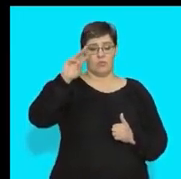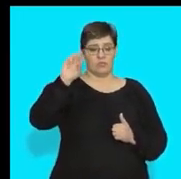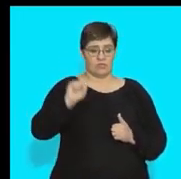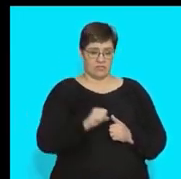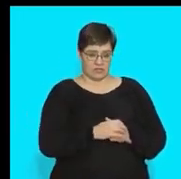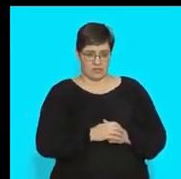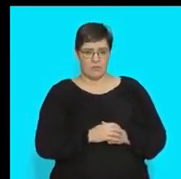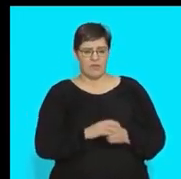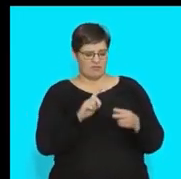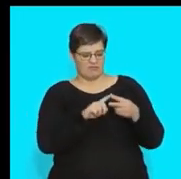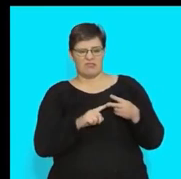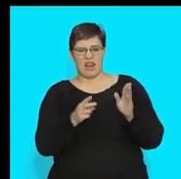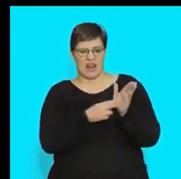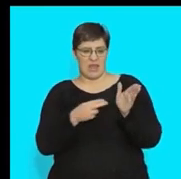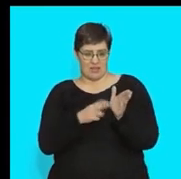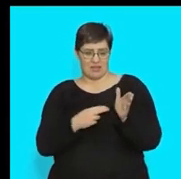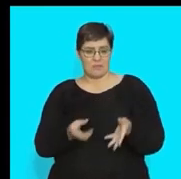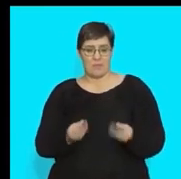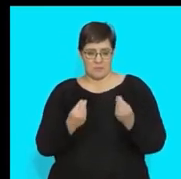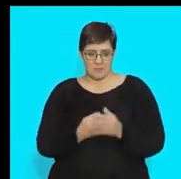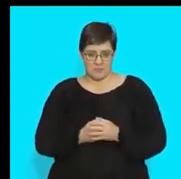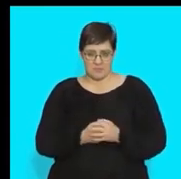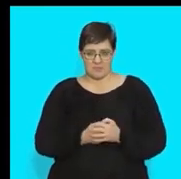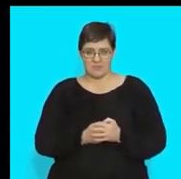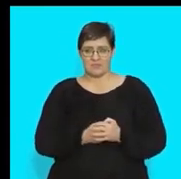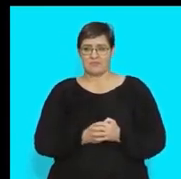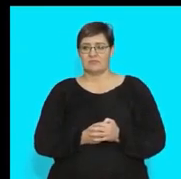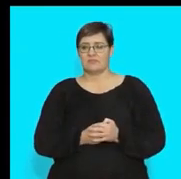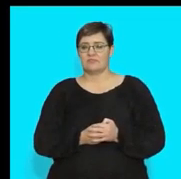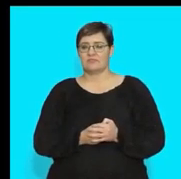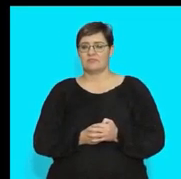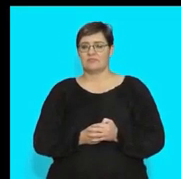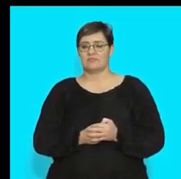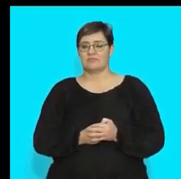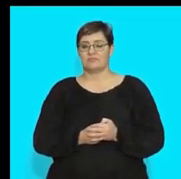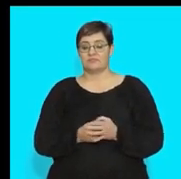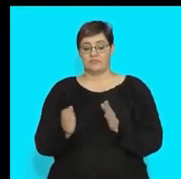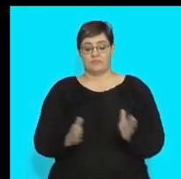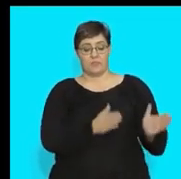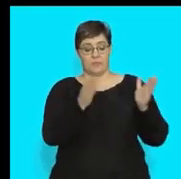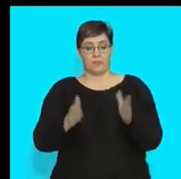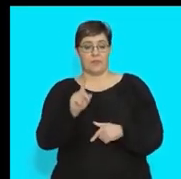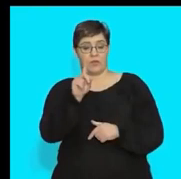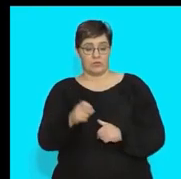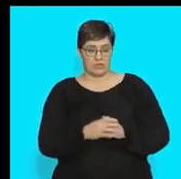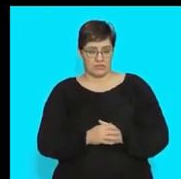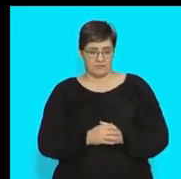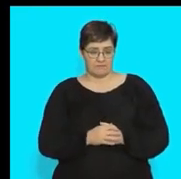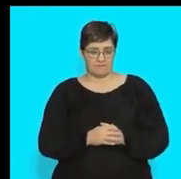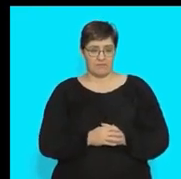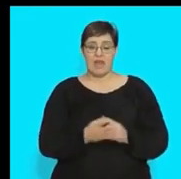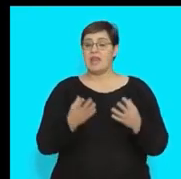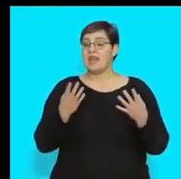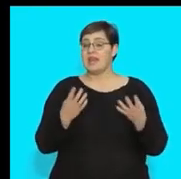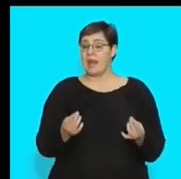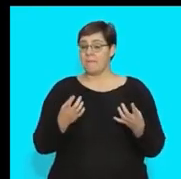epidermis, because those are the two labels that they would have been. Now, the next question. Give